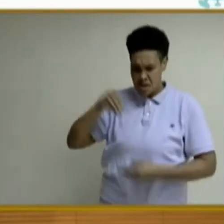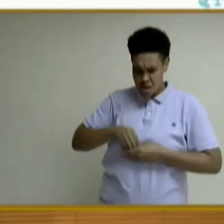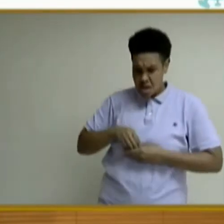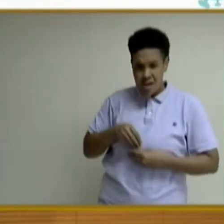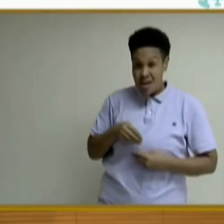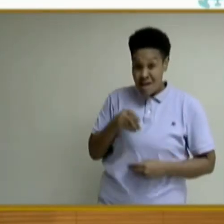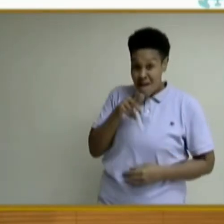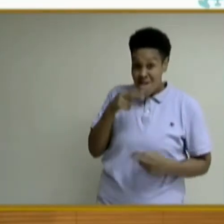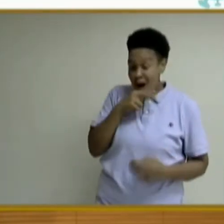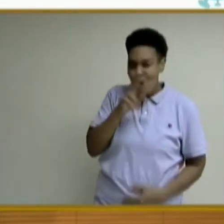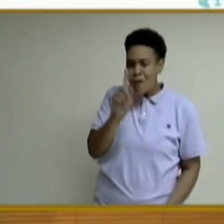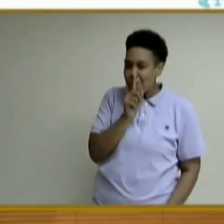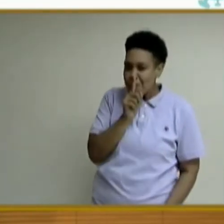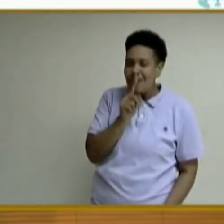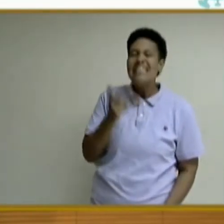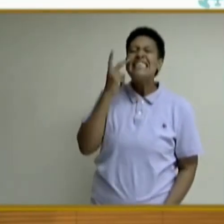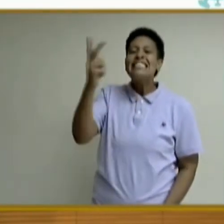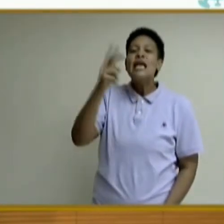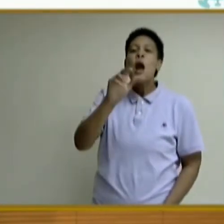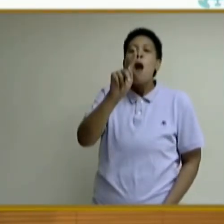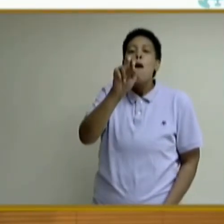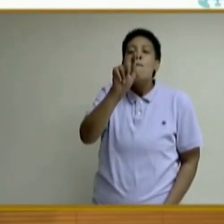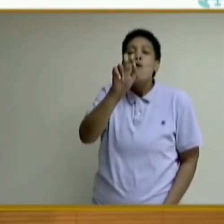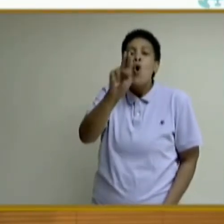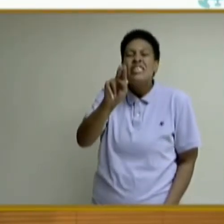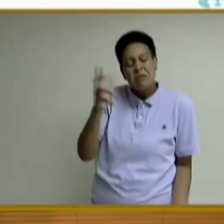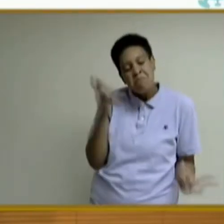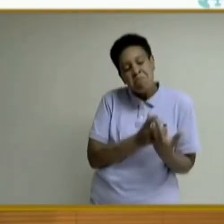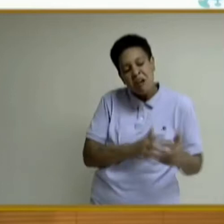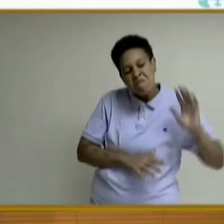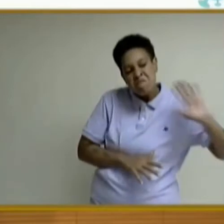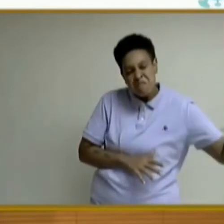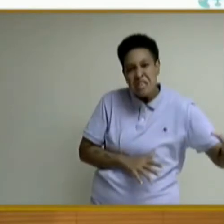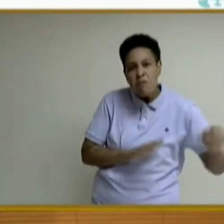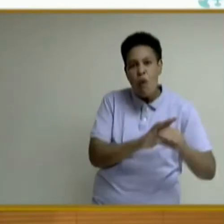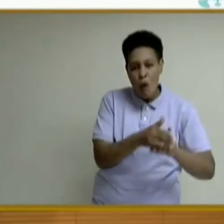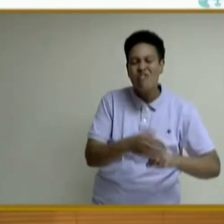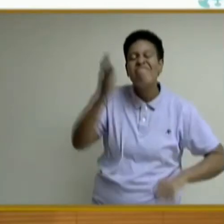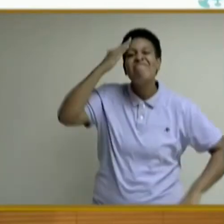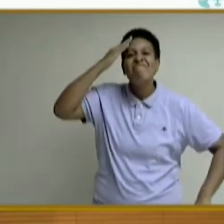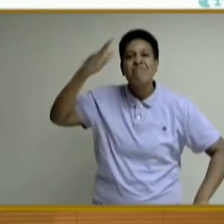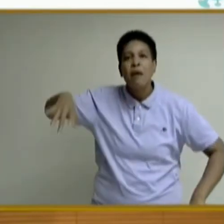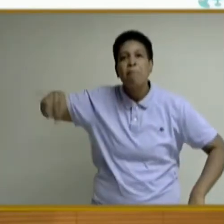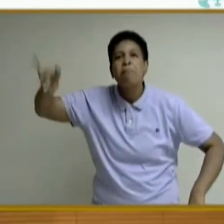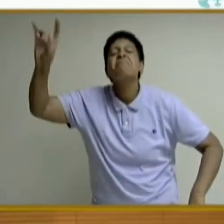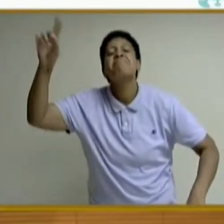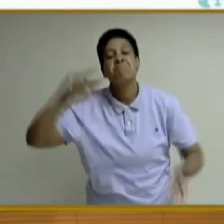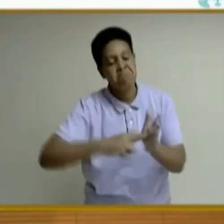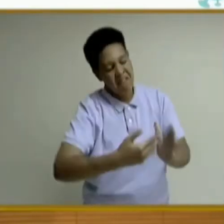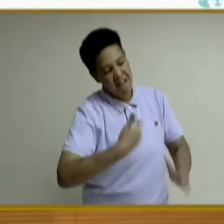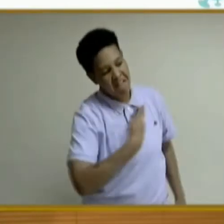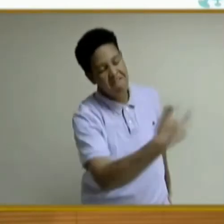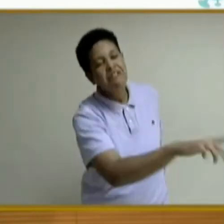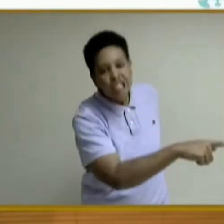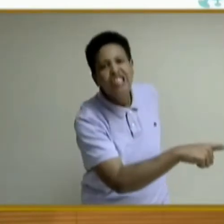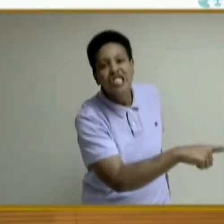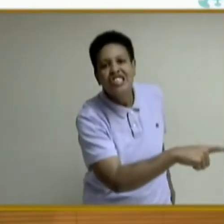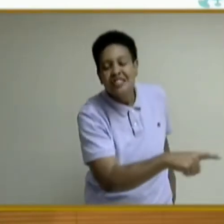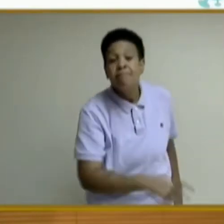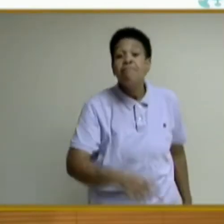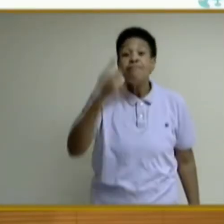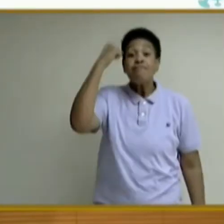multiplying. The specimen type remains basically the same. For the antigen test,